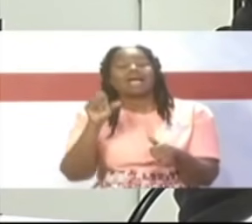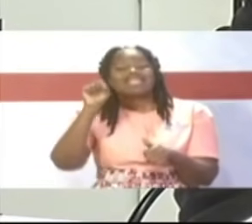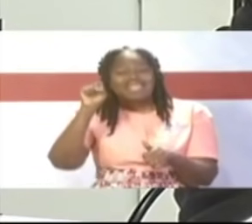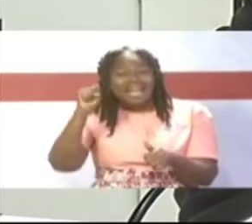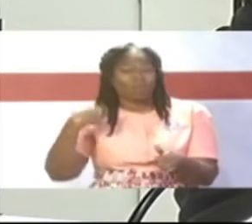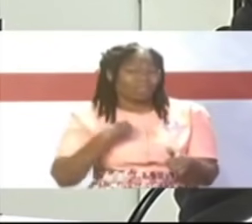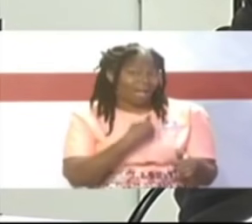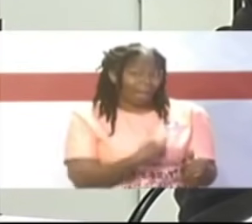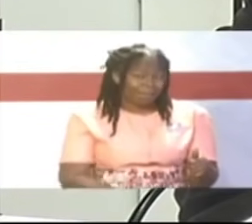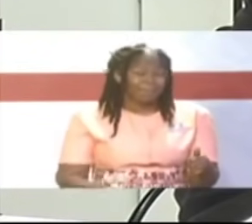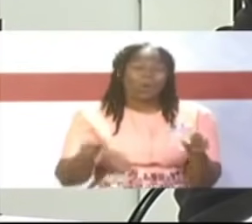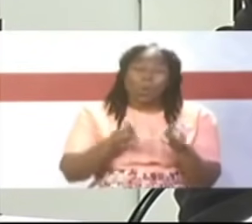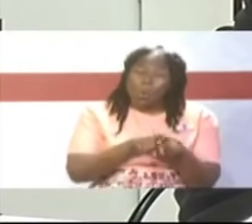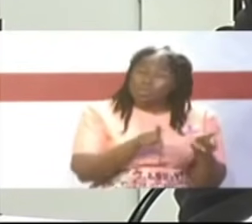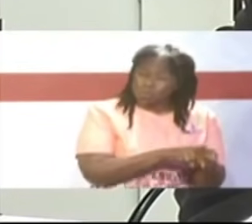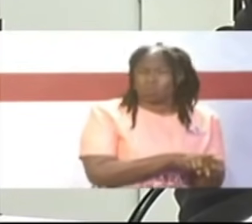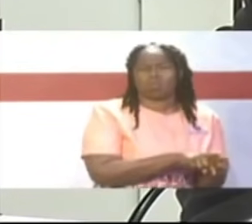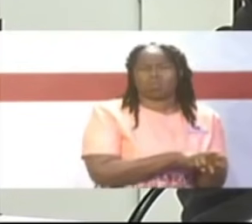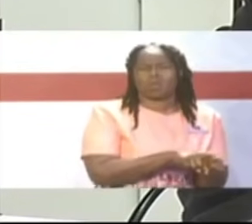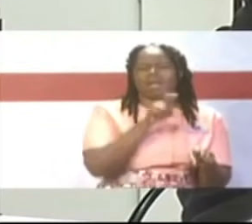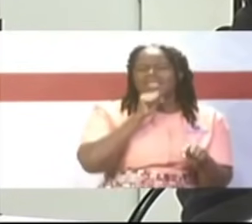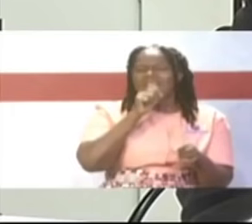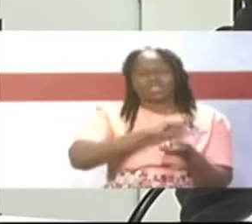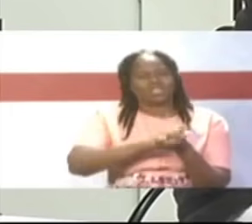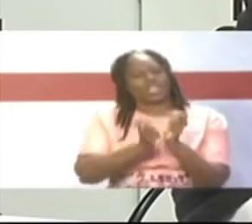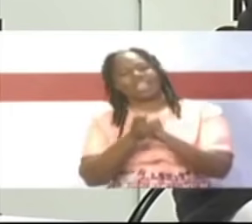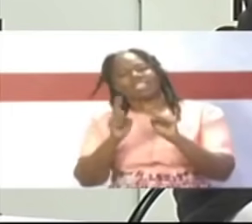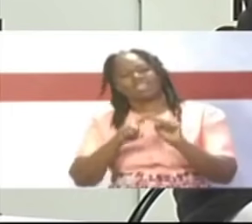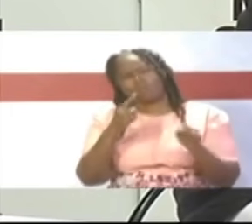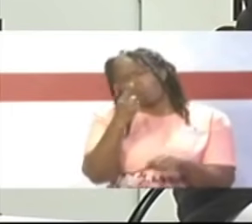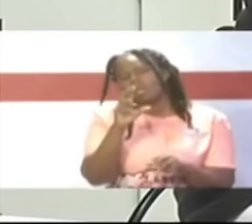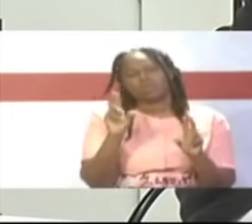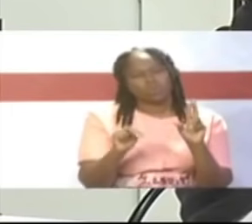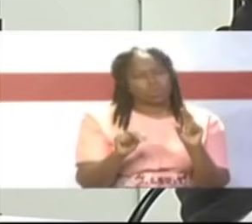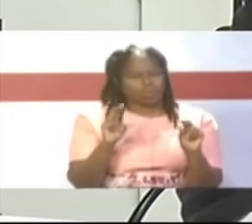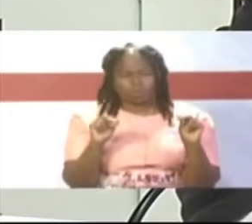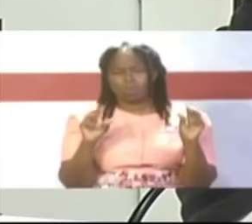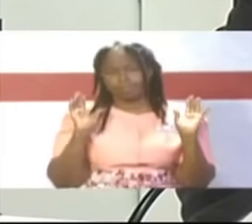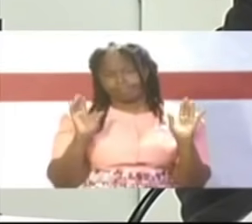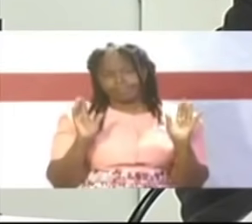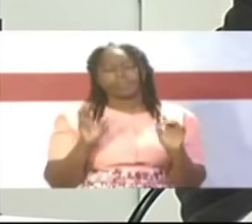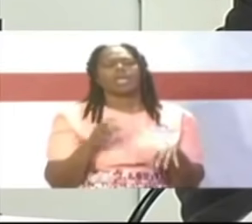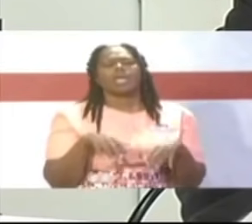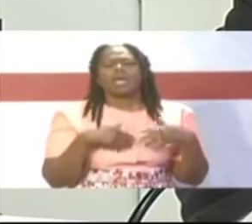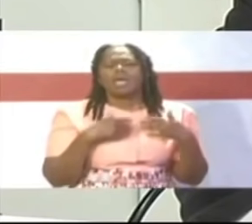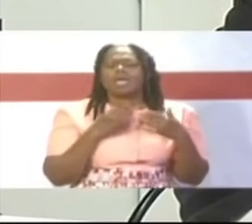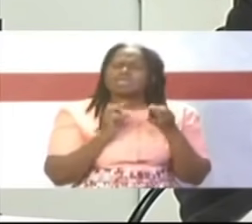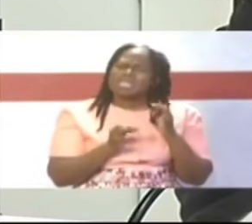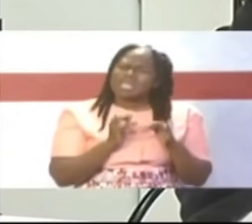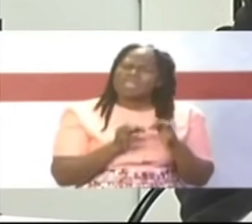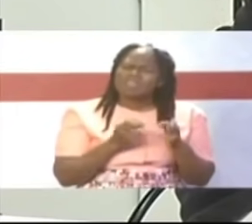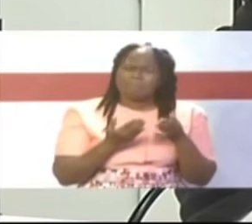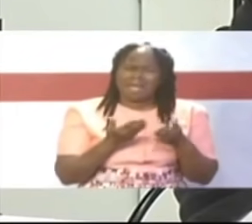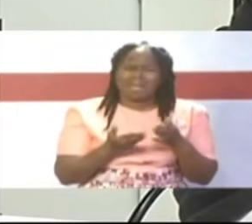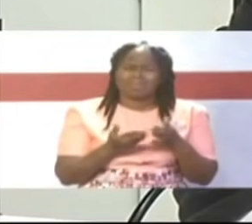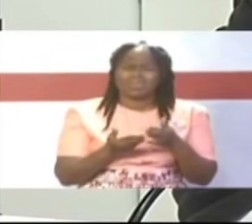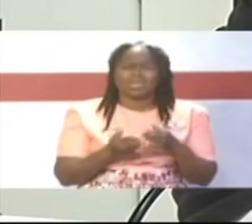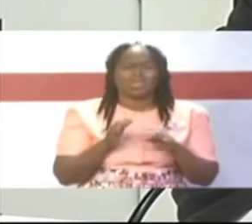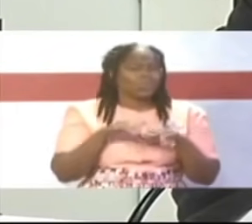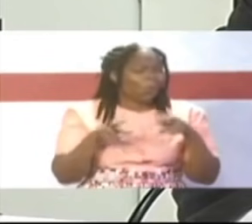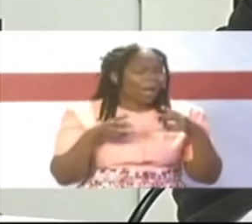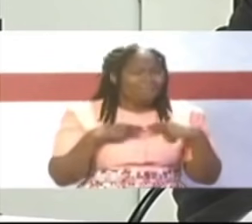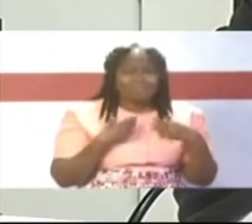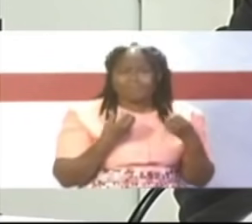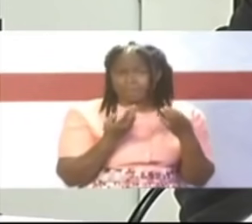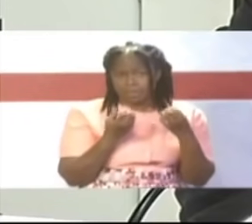Pfizer in the event that we have a shortage or there is a short supply of that particular vaccine. But we'll be